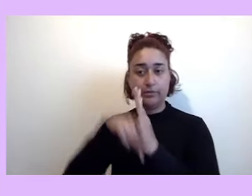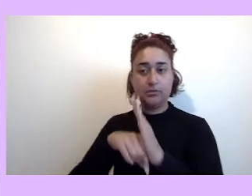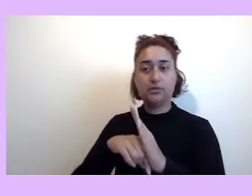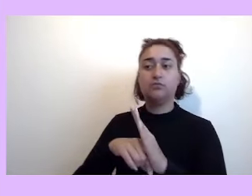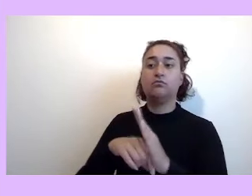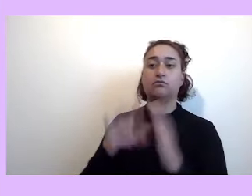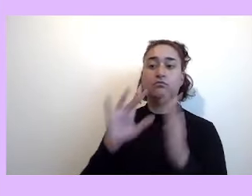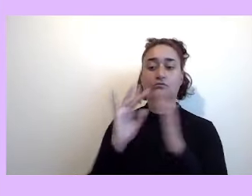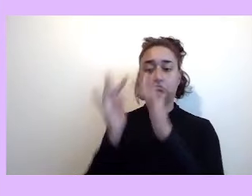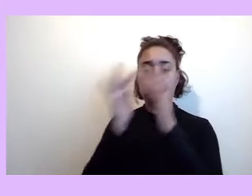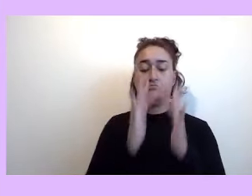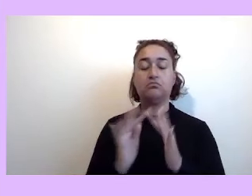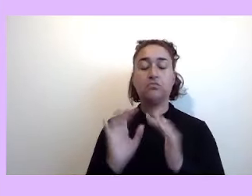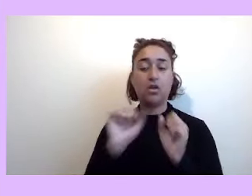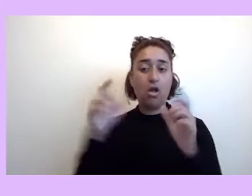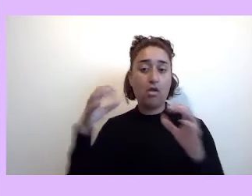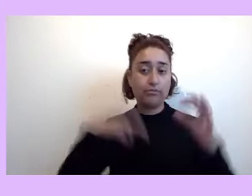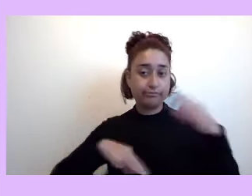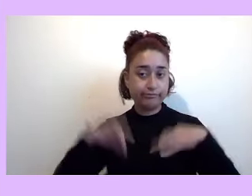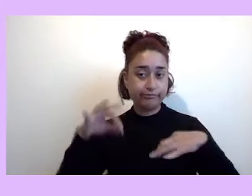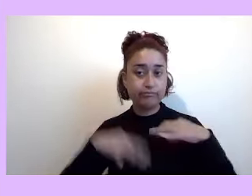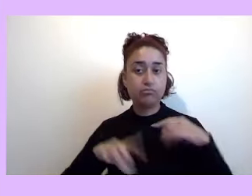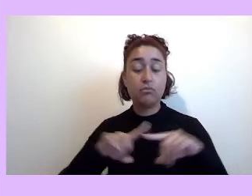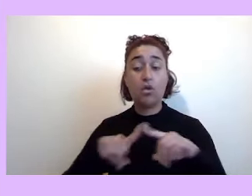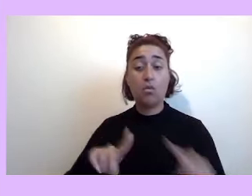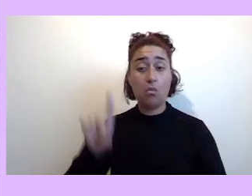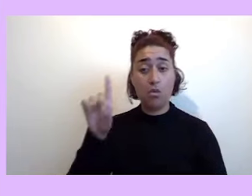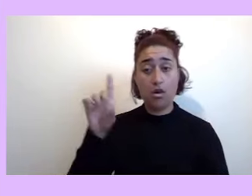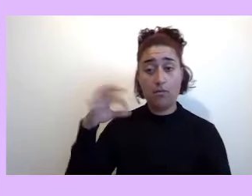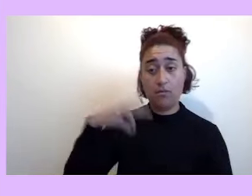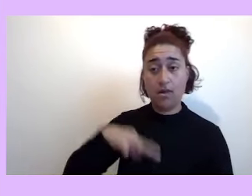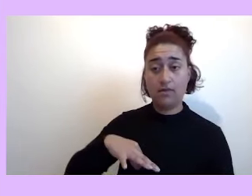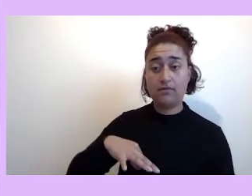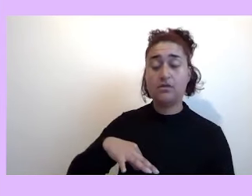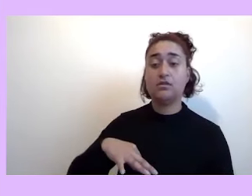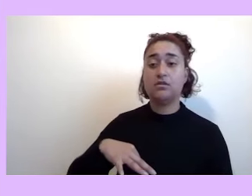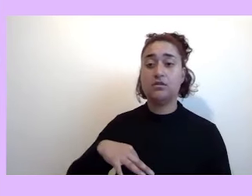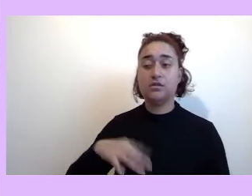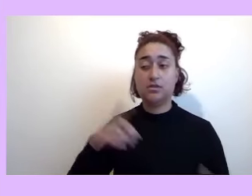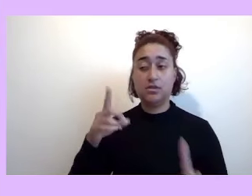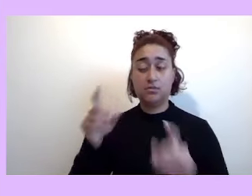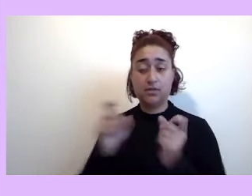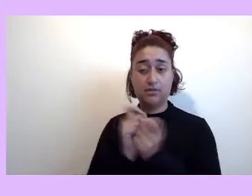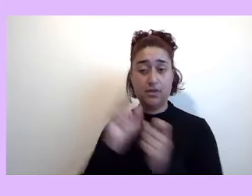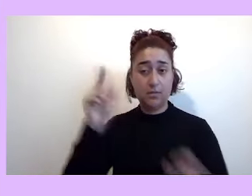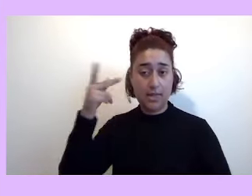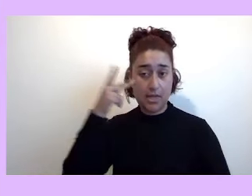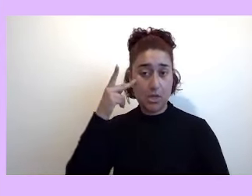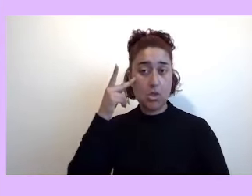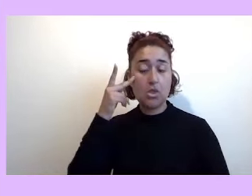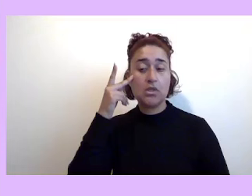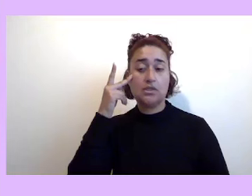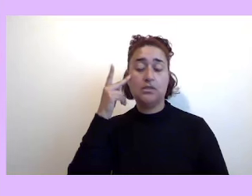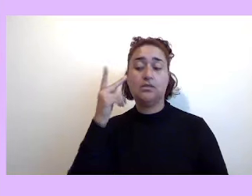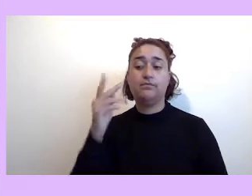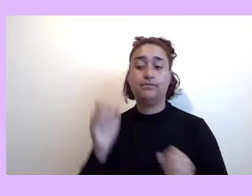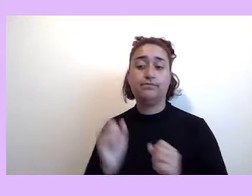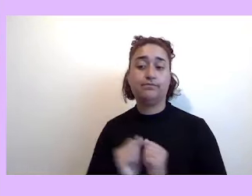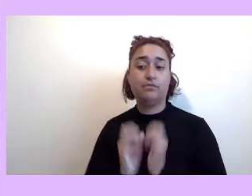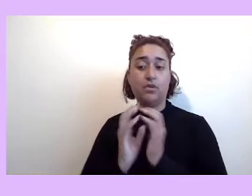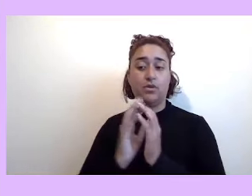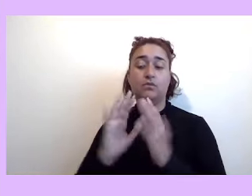the benefits that come from that, but one of which I think is expressly political, is building community connection. So for